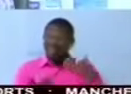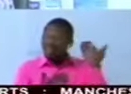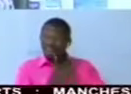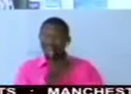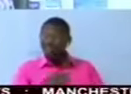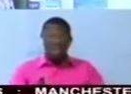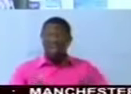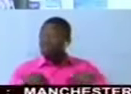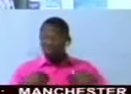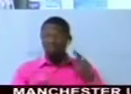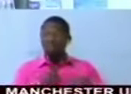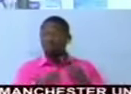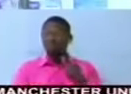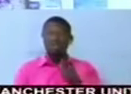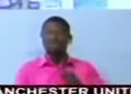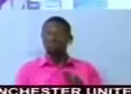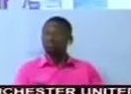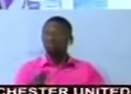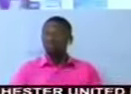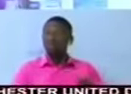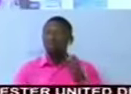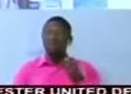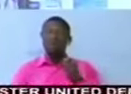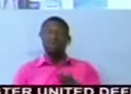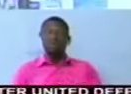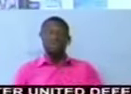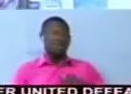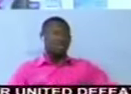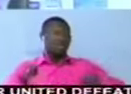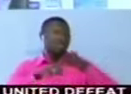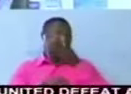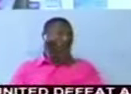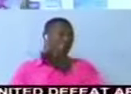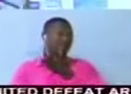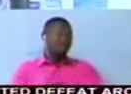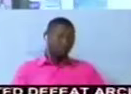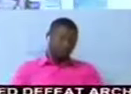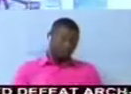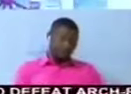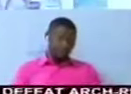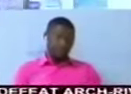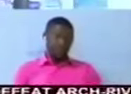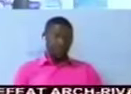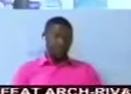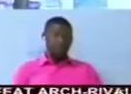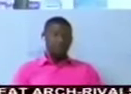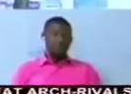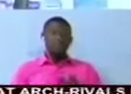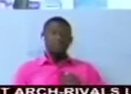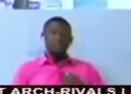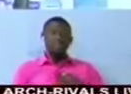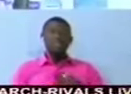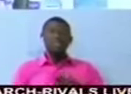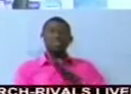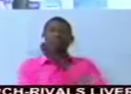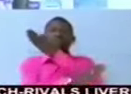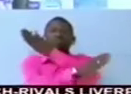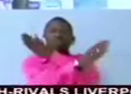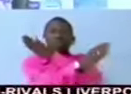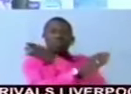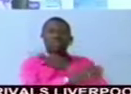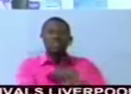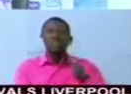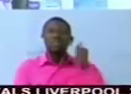don't tolerate it. I don't tolerate. I'm not a coin bo hamne falan de talk suma boor fufu. That is a Johnson that they usually sit near